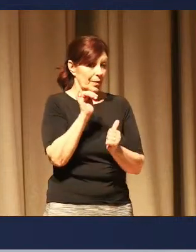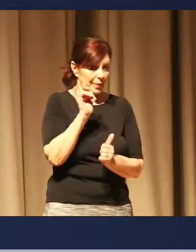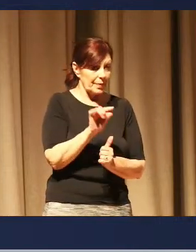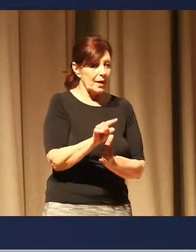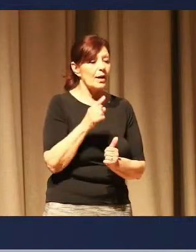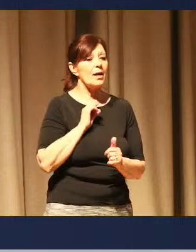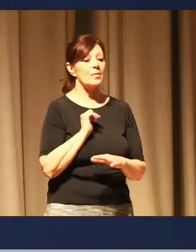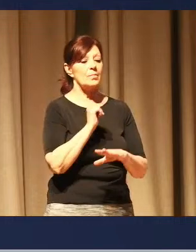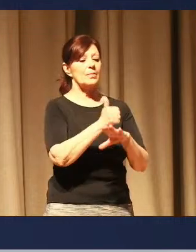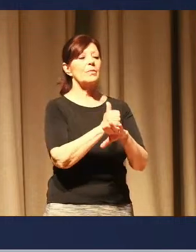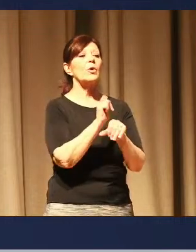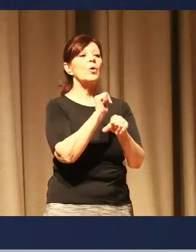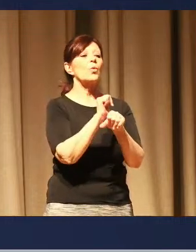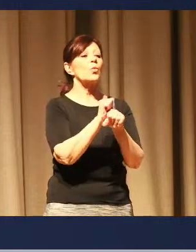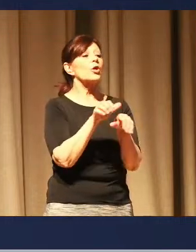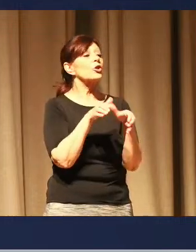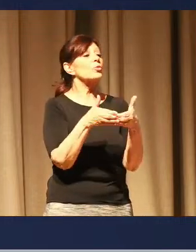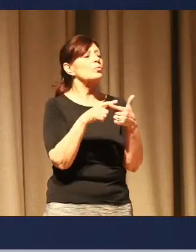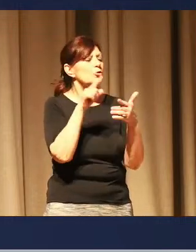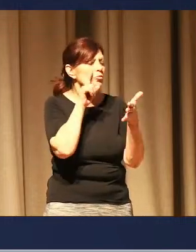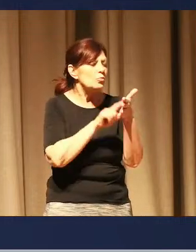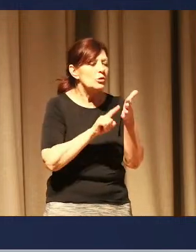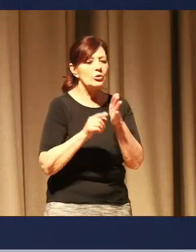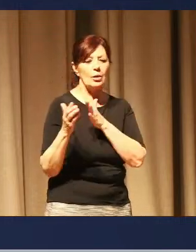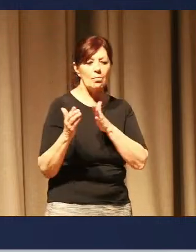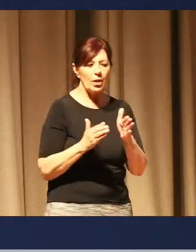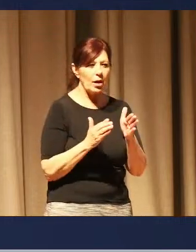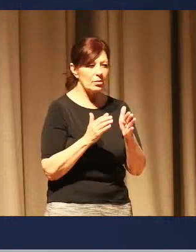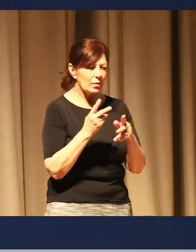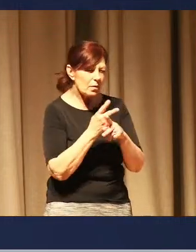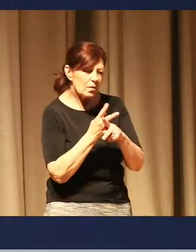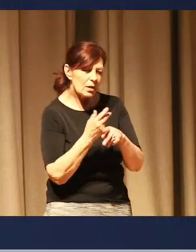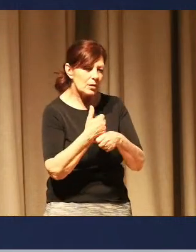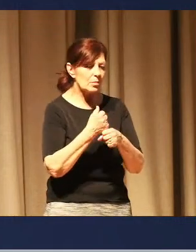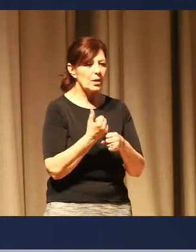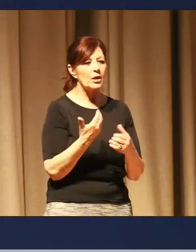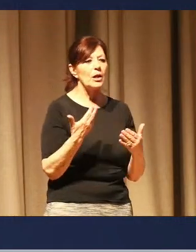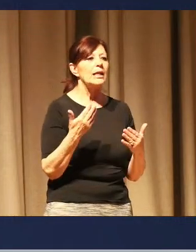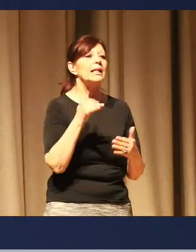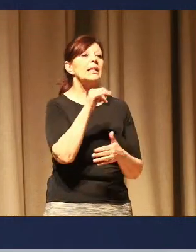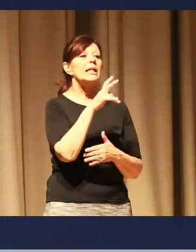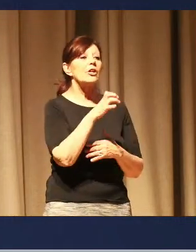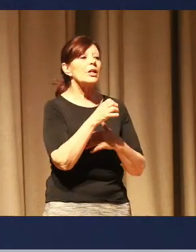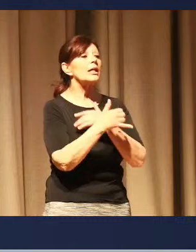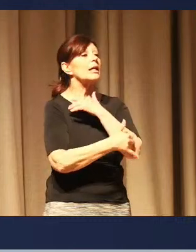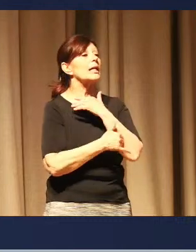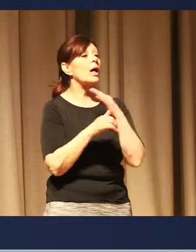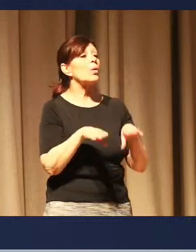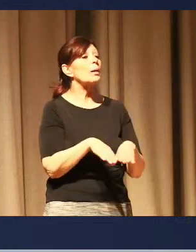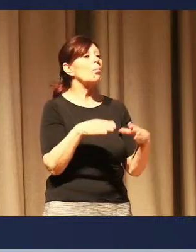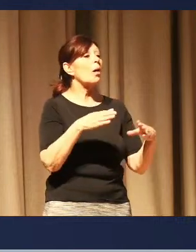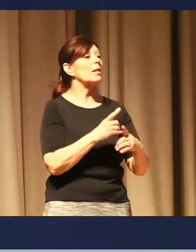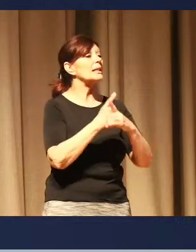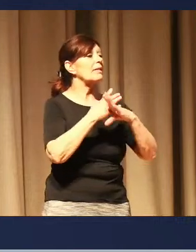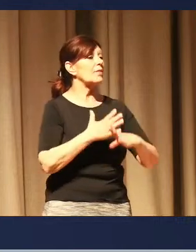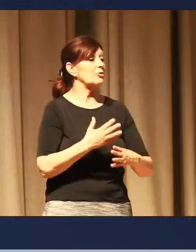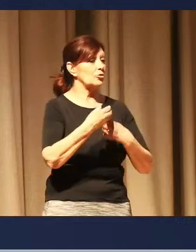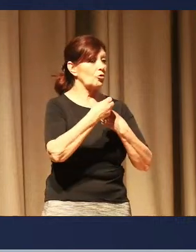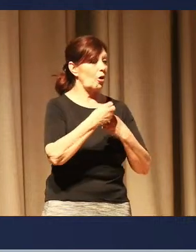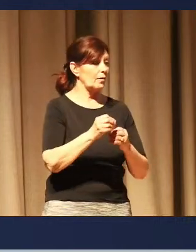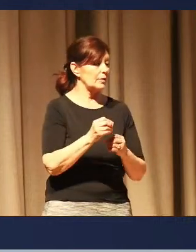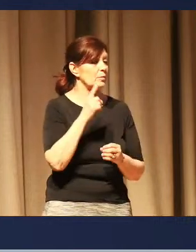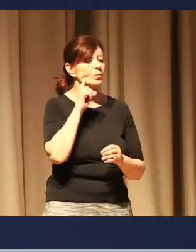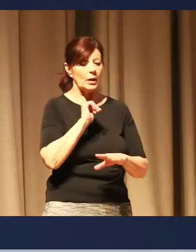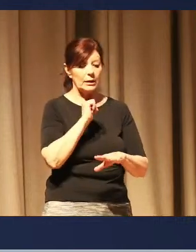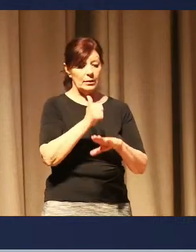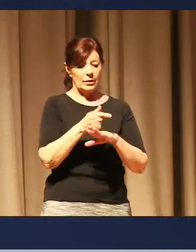am establishing a working group to research, plan, and lay the groundwork to create an Erie County Public Defender's Office. While